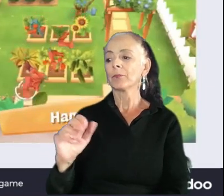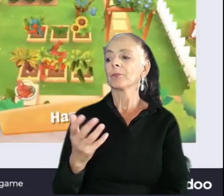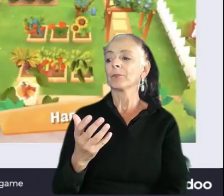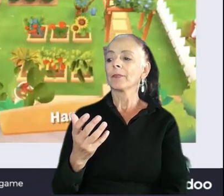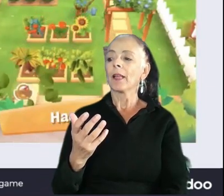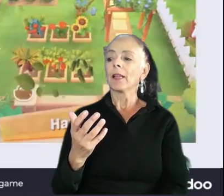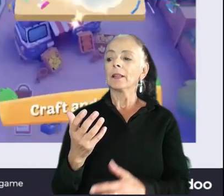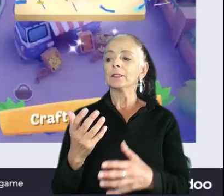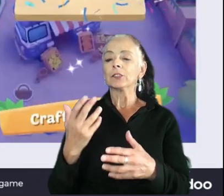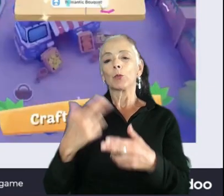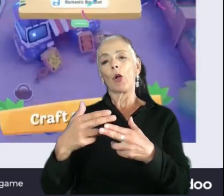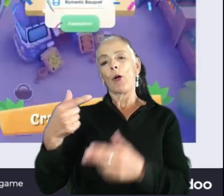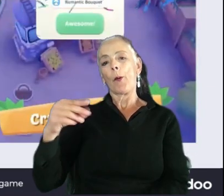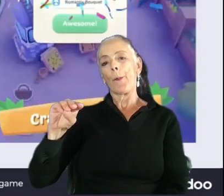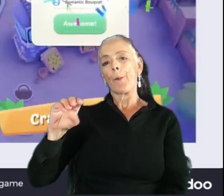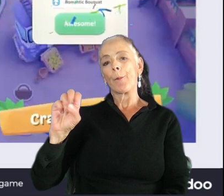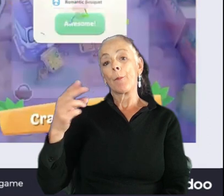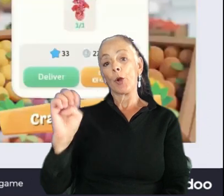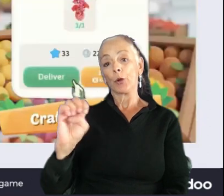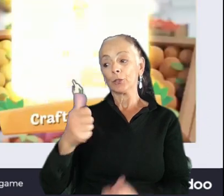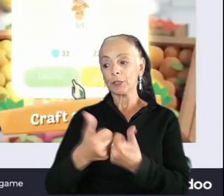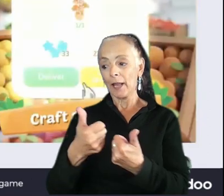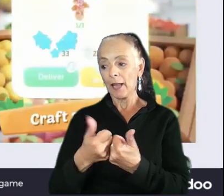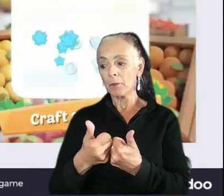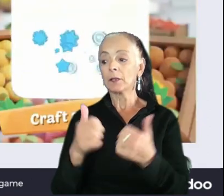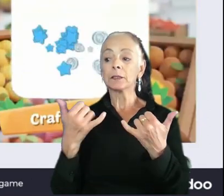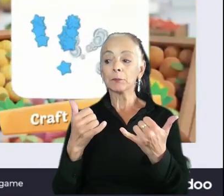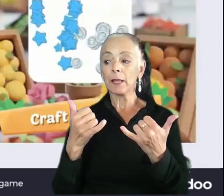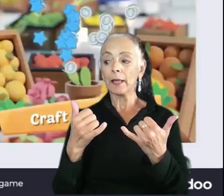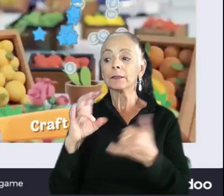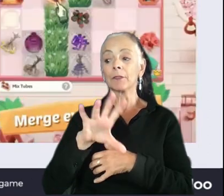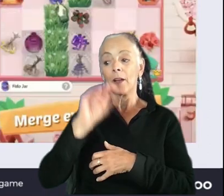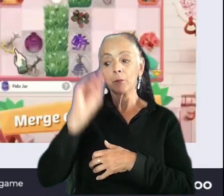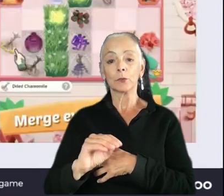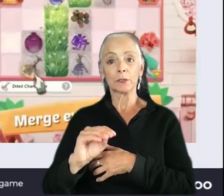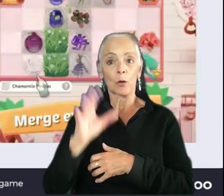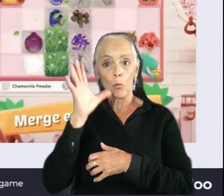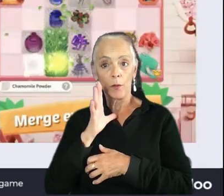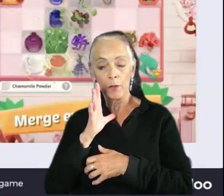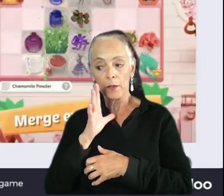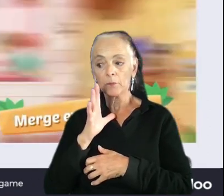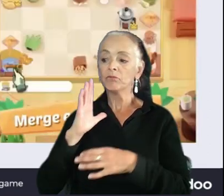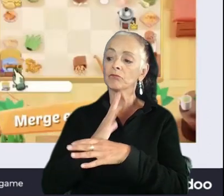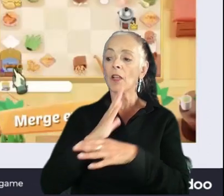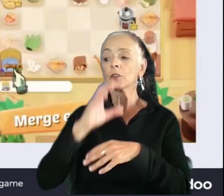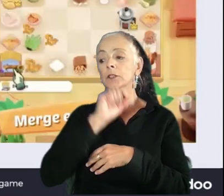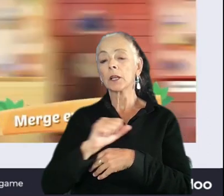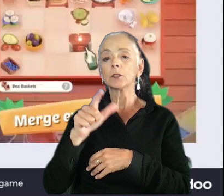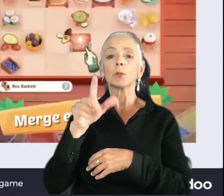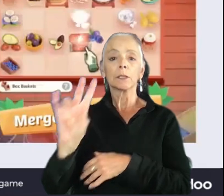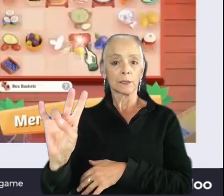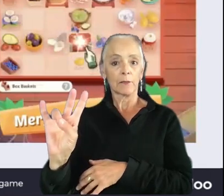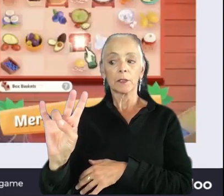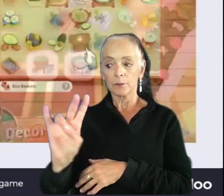we call a merge game. And our game is played 75% by women, and the average age is 27